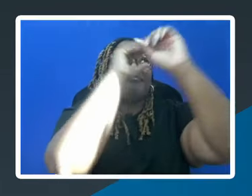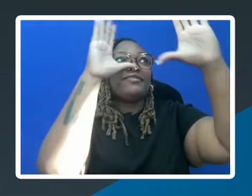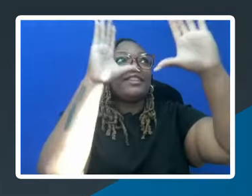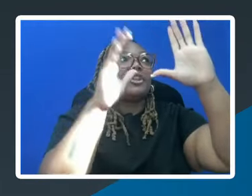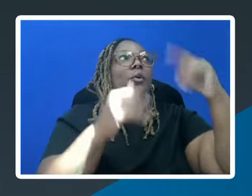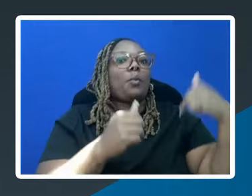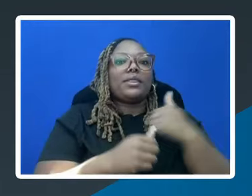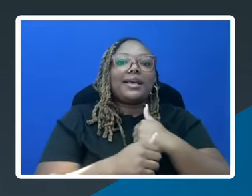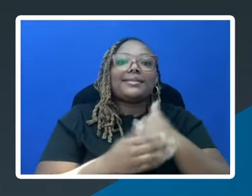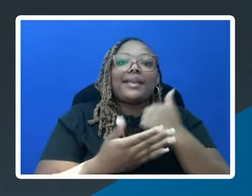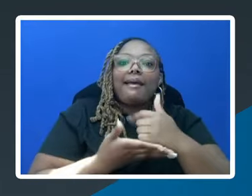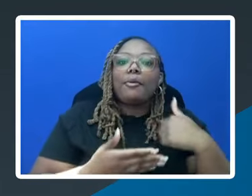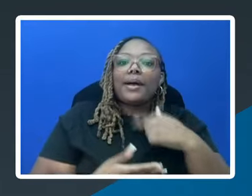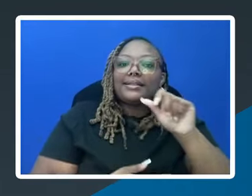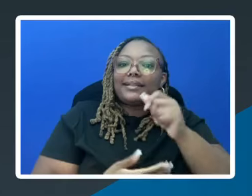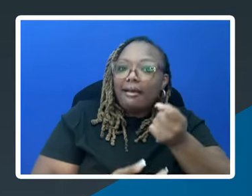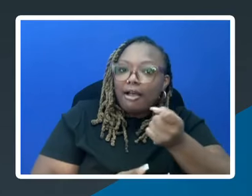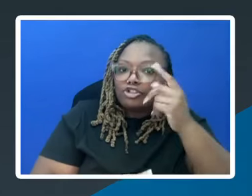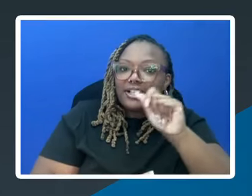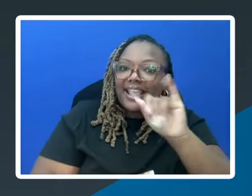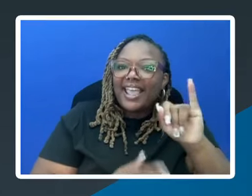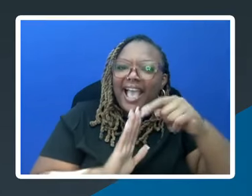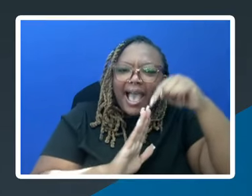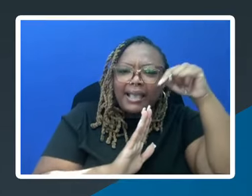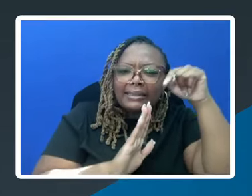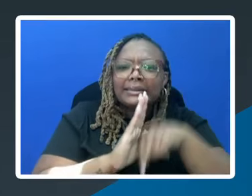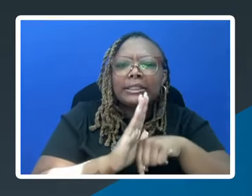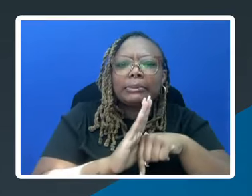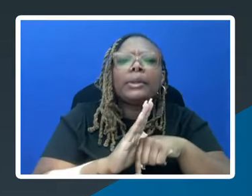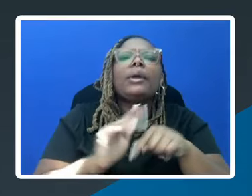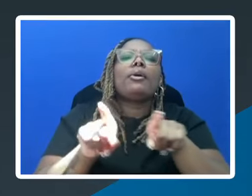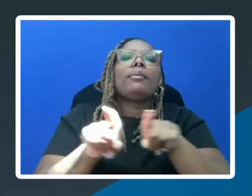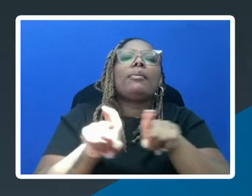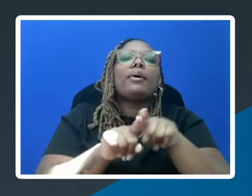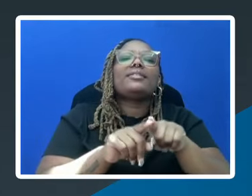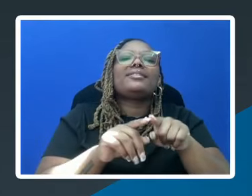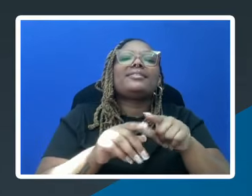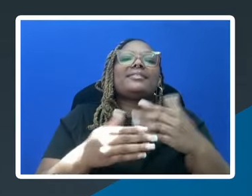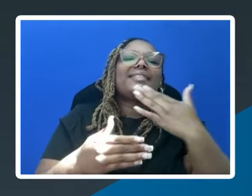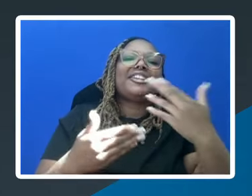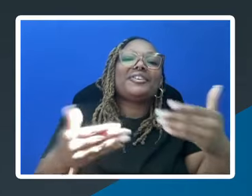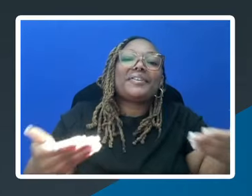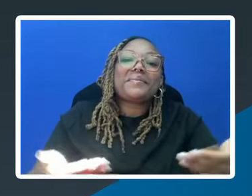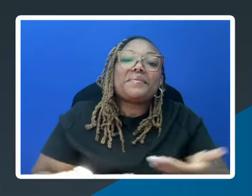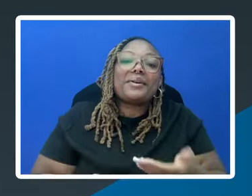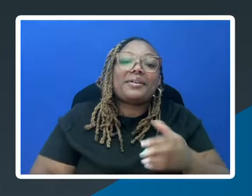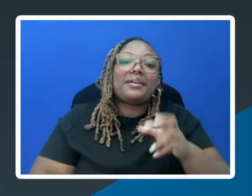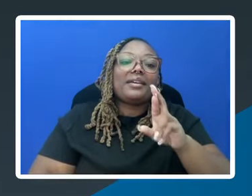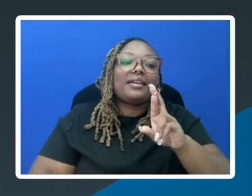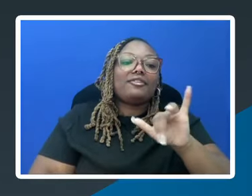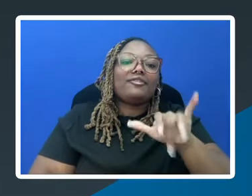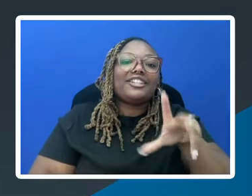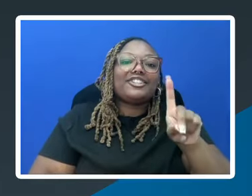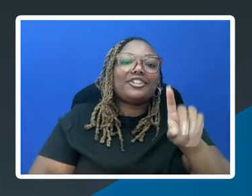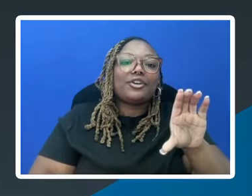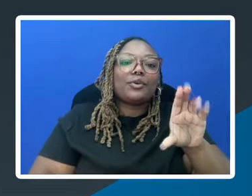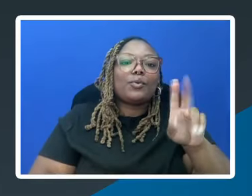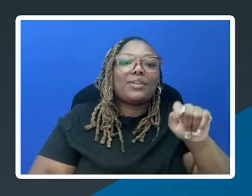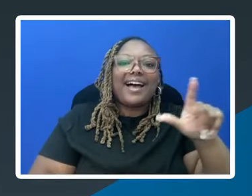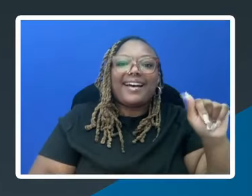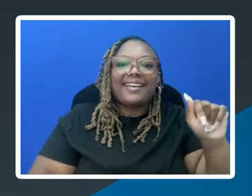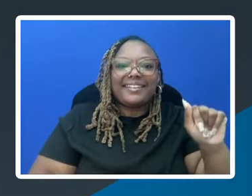in a deeper way. And so please join me in welcoming Richard Culatta to the stage.